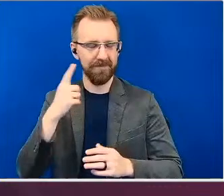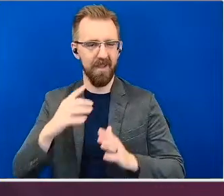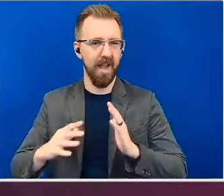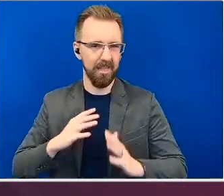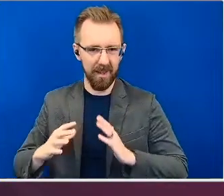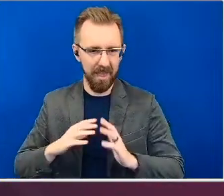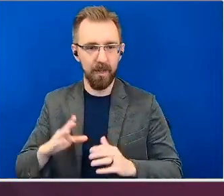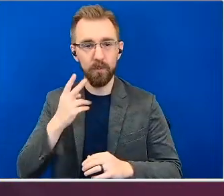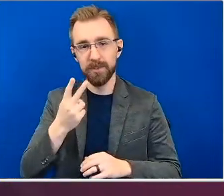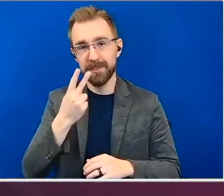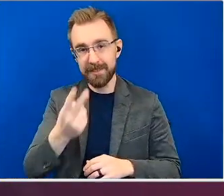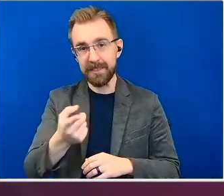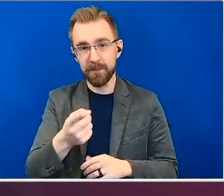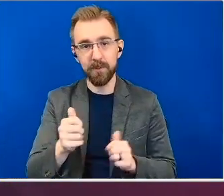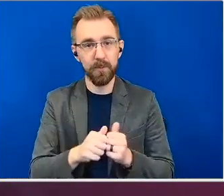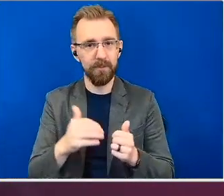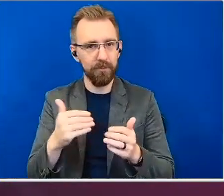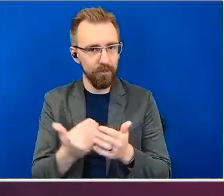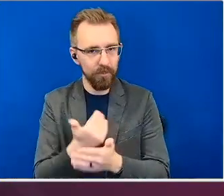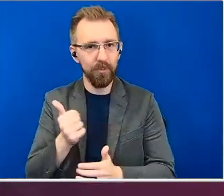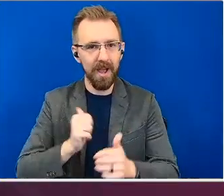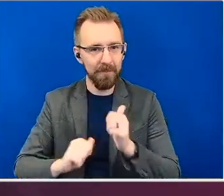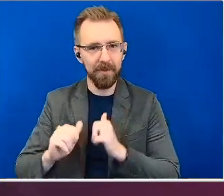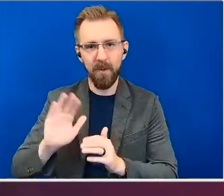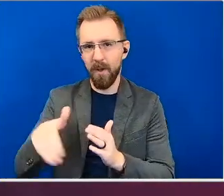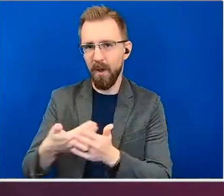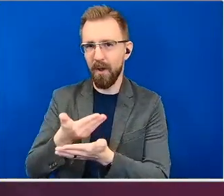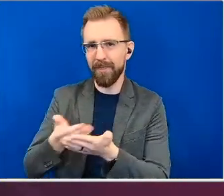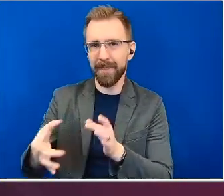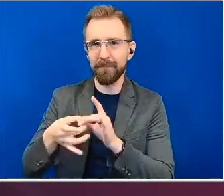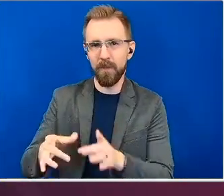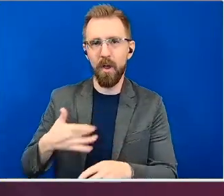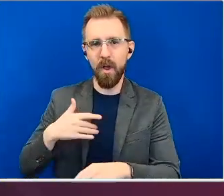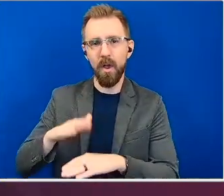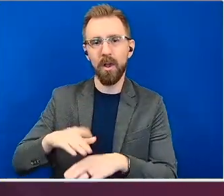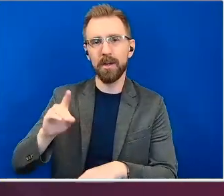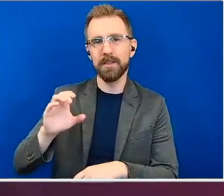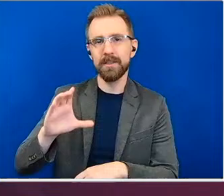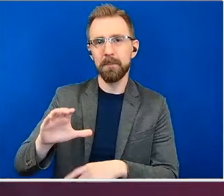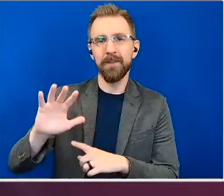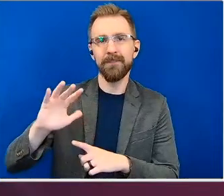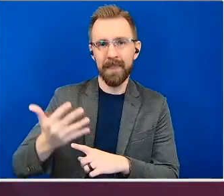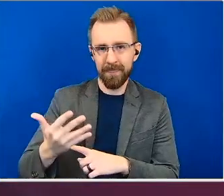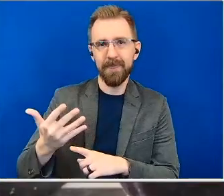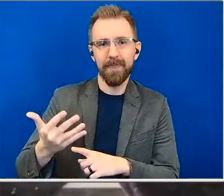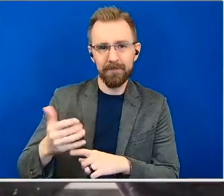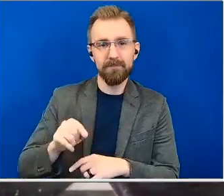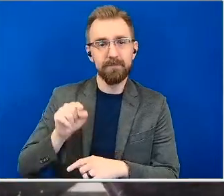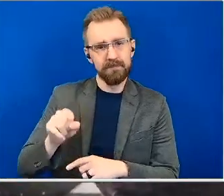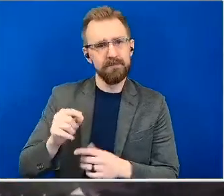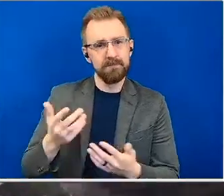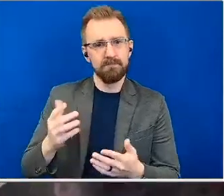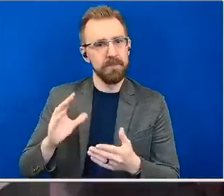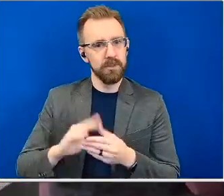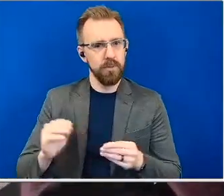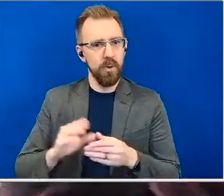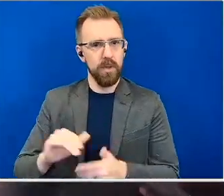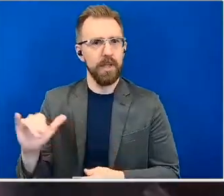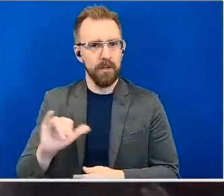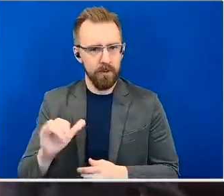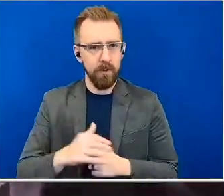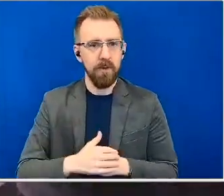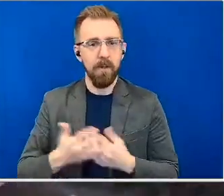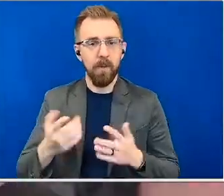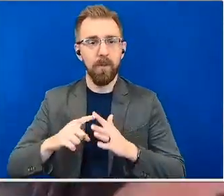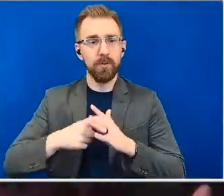with a brand new episode of All Things Heart on December 5th, and this one's quite a story as well. What began as a day of bowling